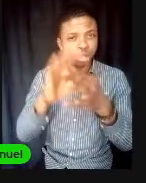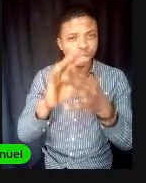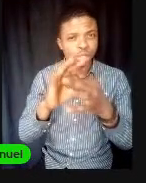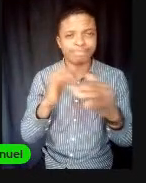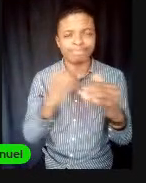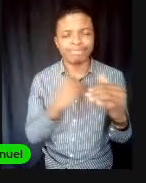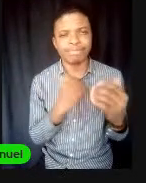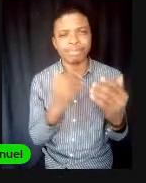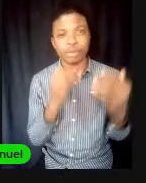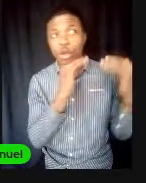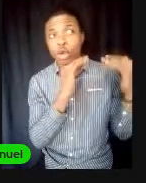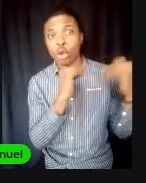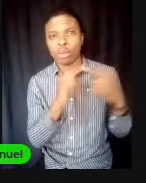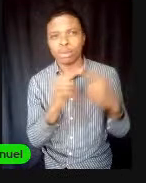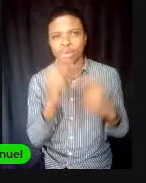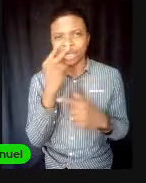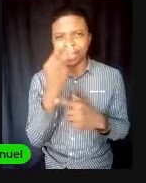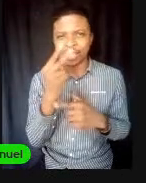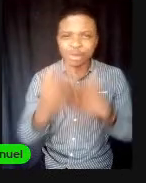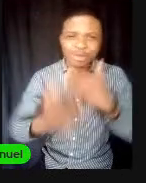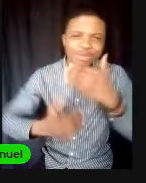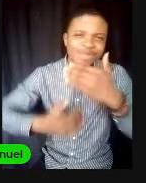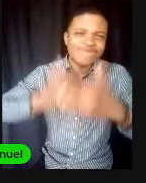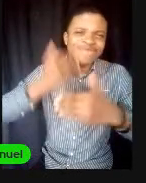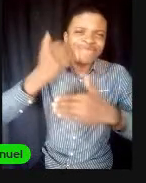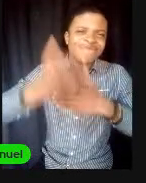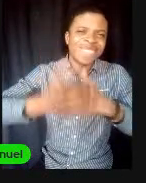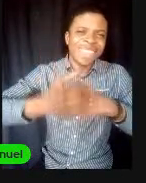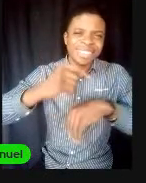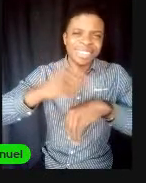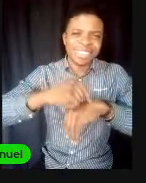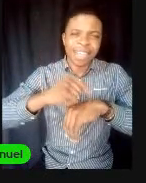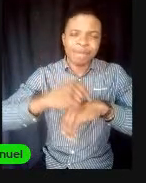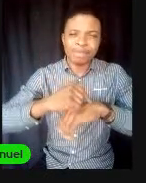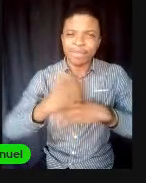Thank you. And of course, in case you have any questions,